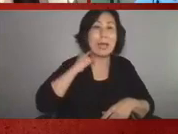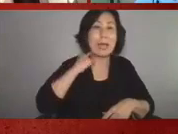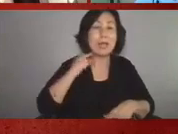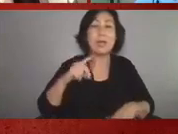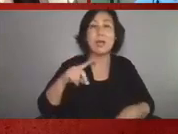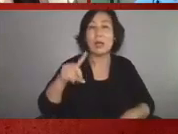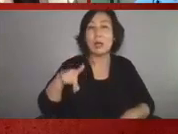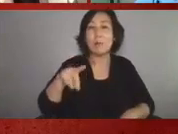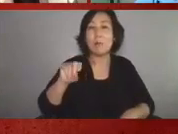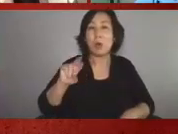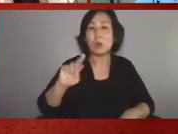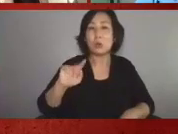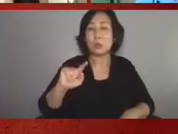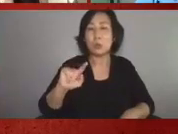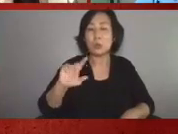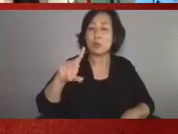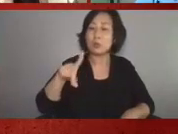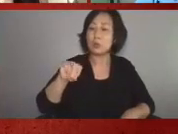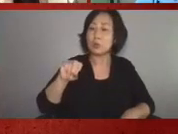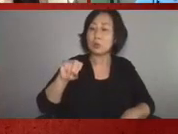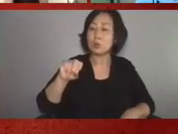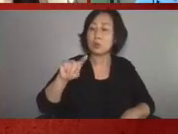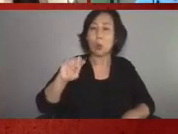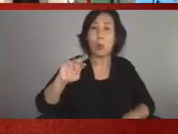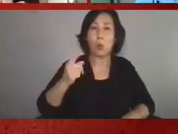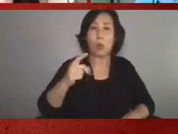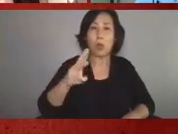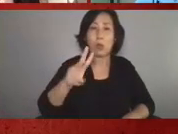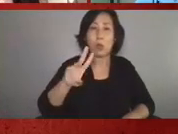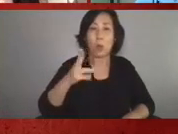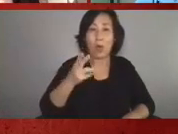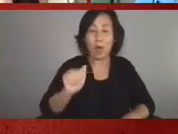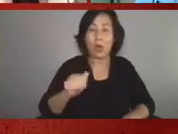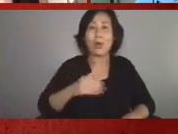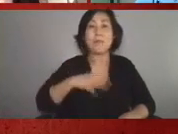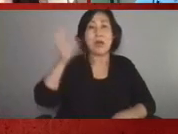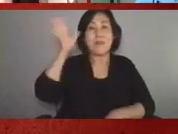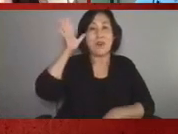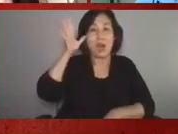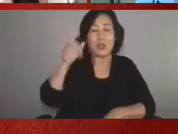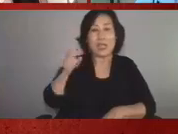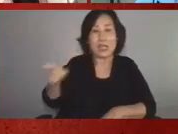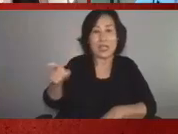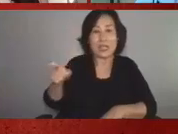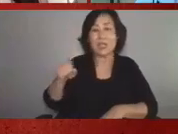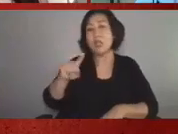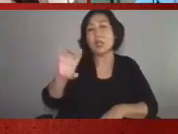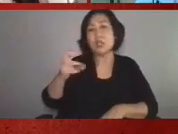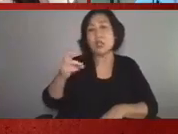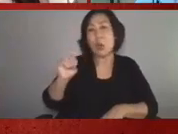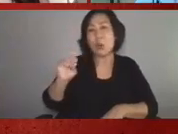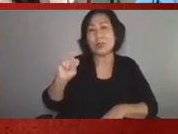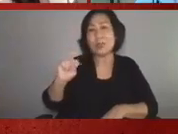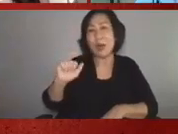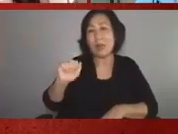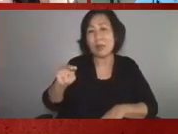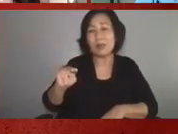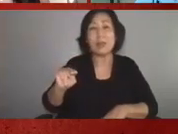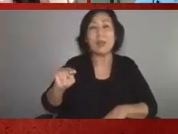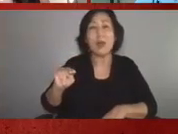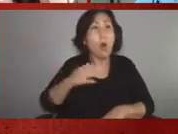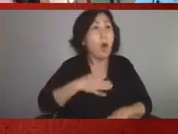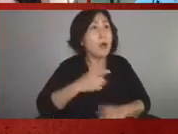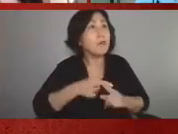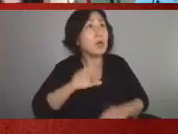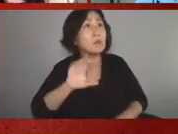Putonghua. Yeah, and my father was Toisan, my stepfather. Oh, I'm from